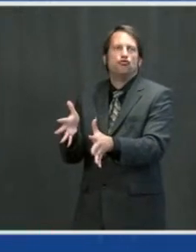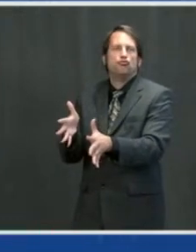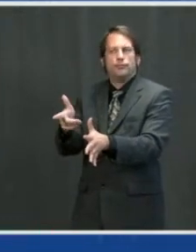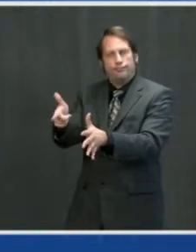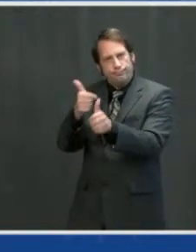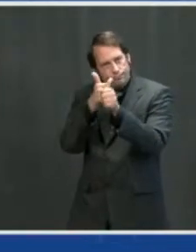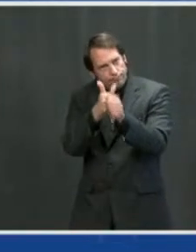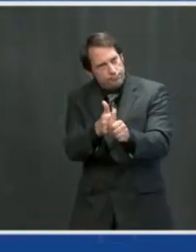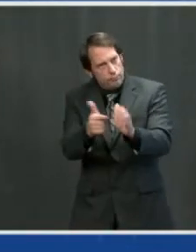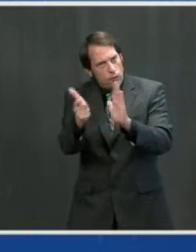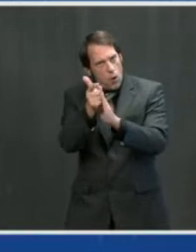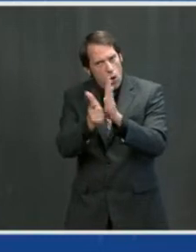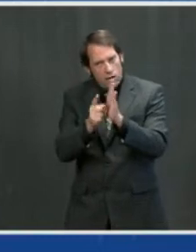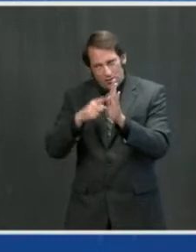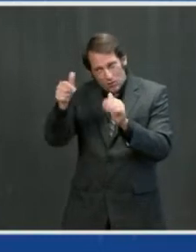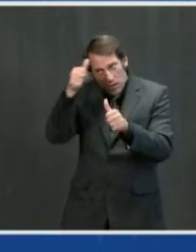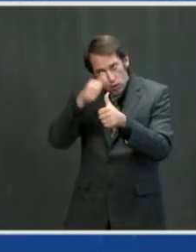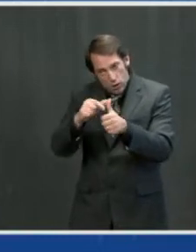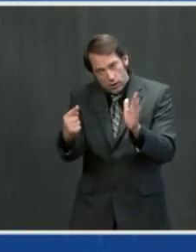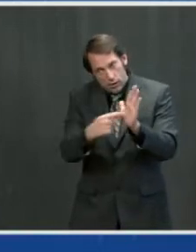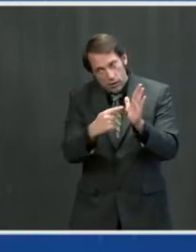resolutions.